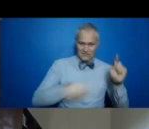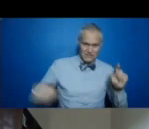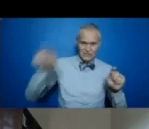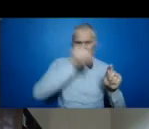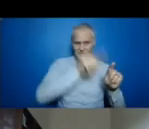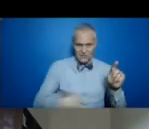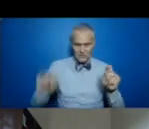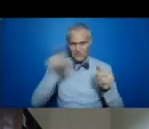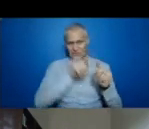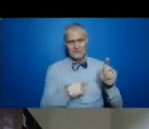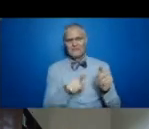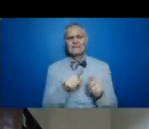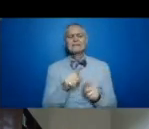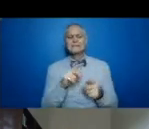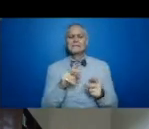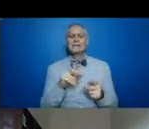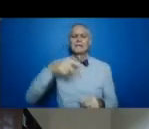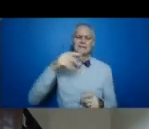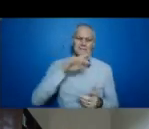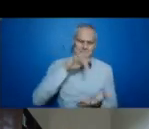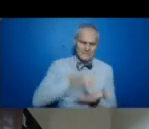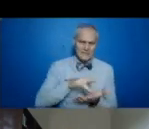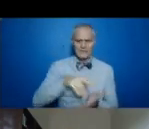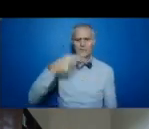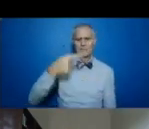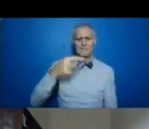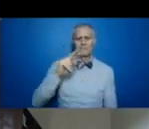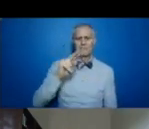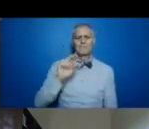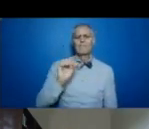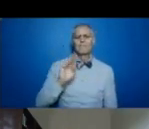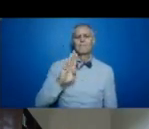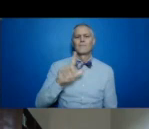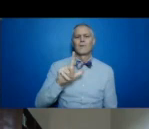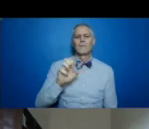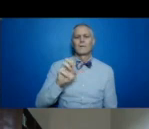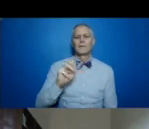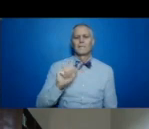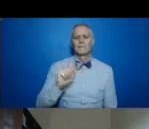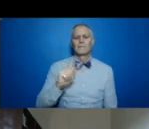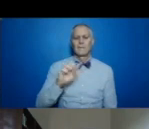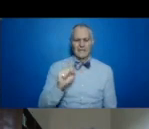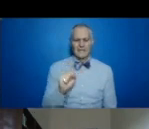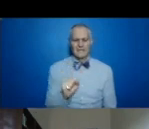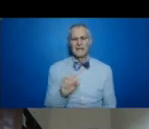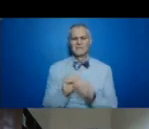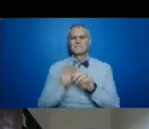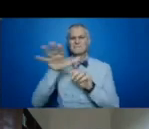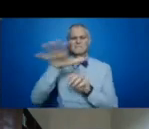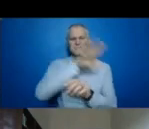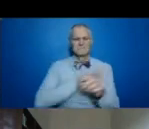the central problematics, and then outside are some of what's being produced. I'm going to show you what this reads like in a